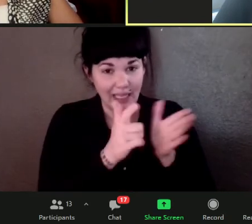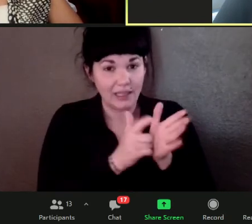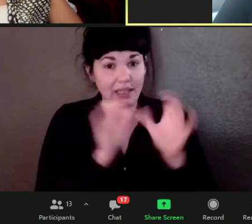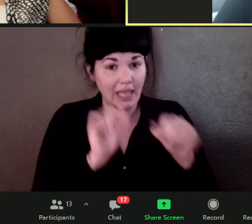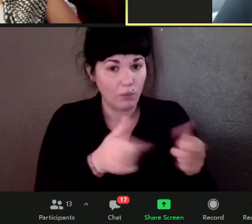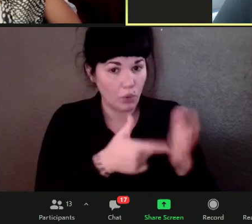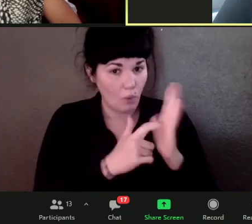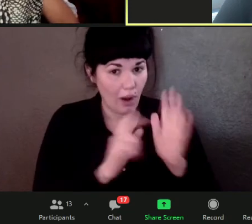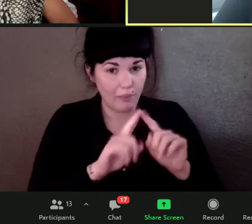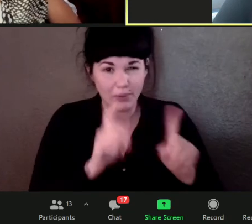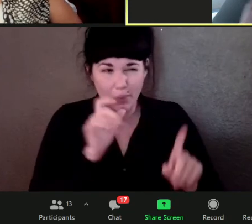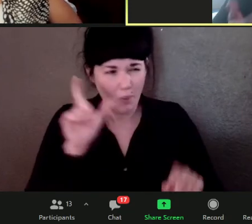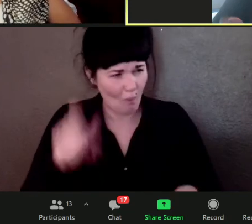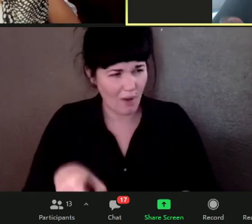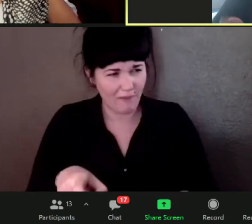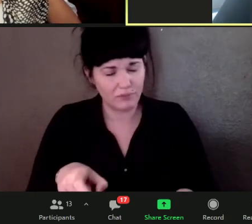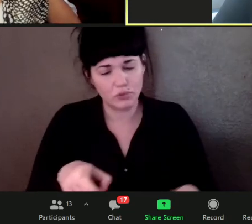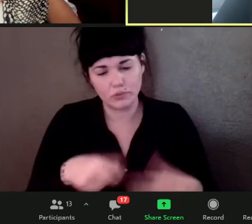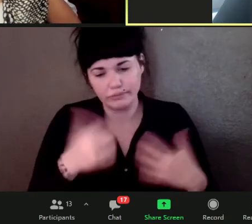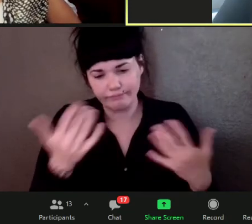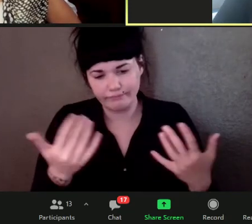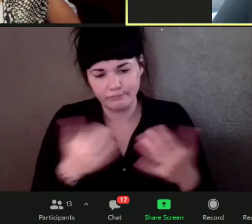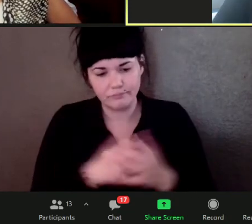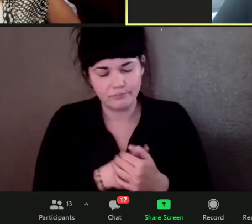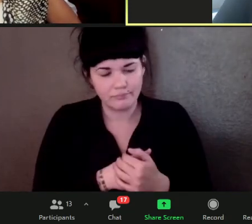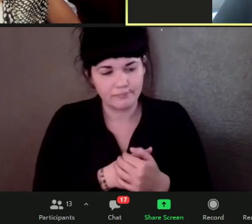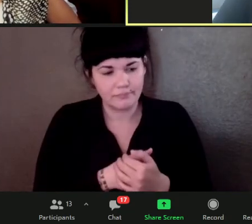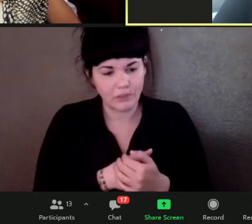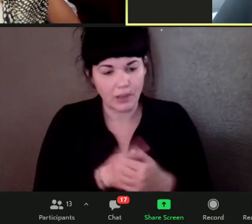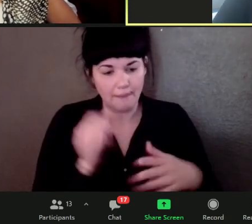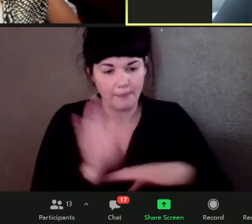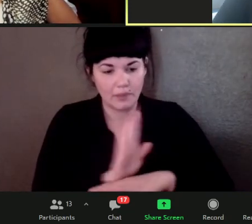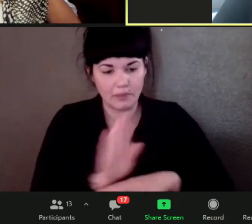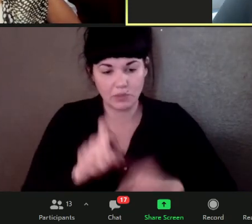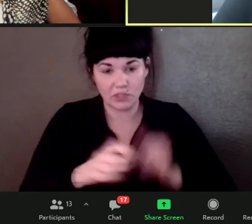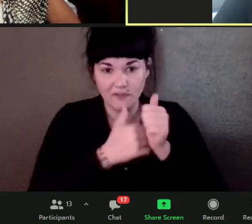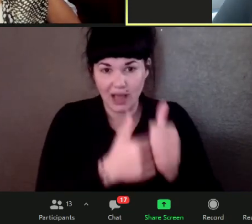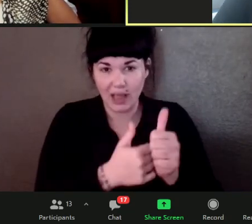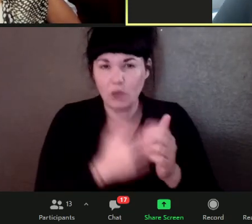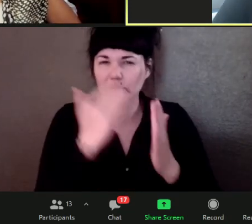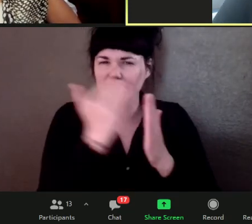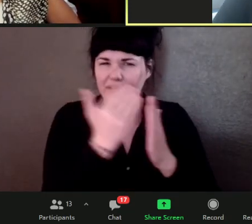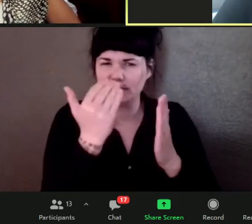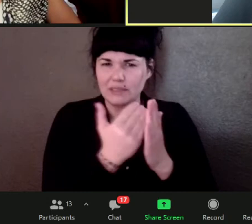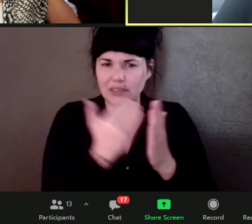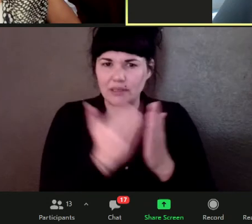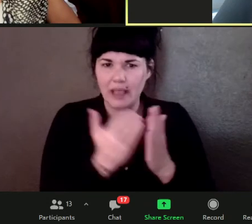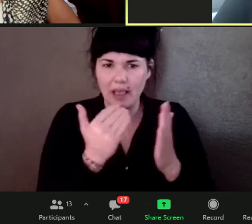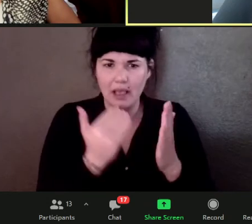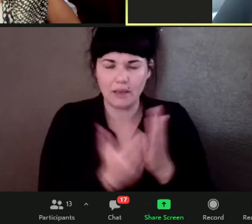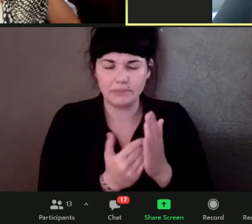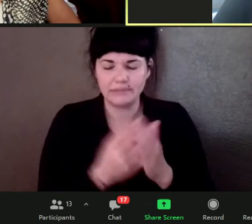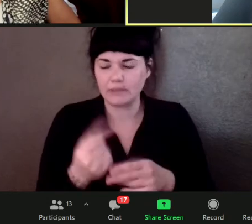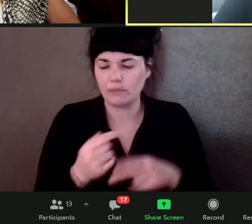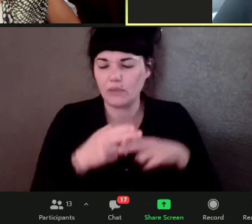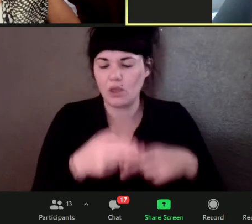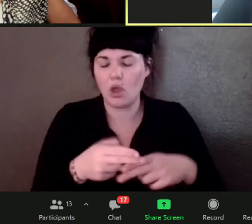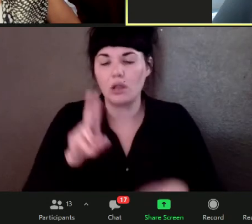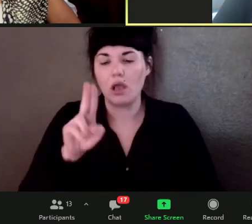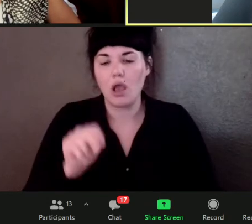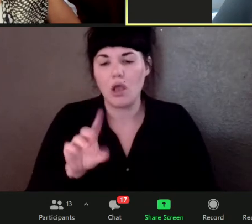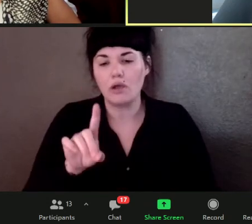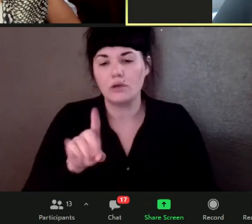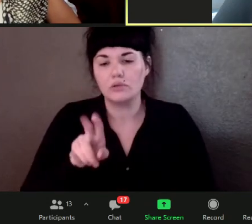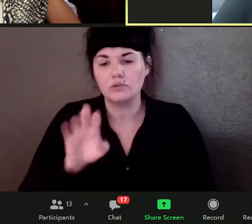I mean, there's steps that they have to go through. So they have to go through like a, you know, undue hardship risk evaluation, and